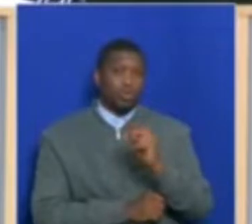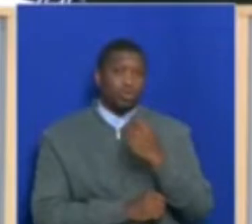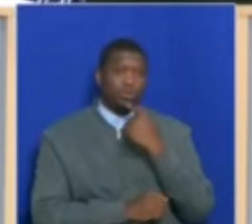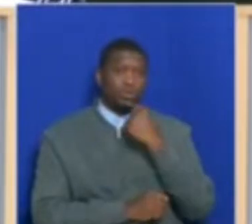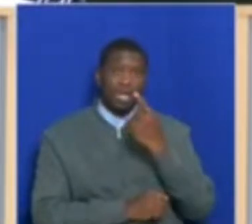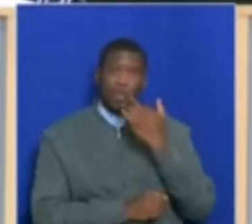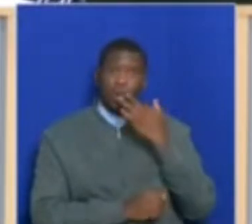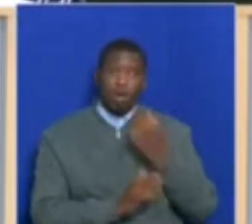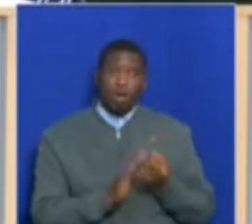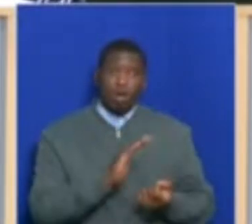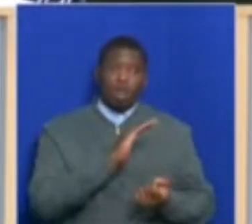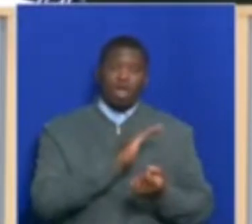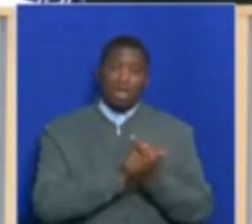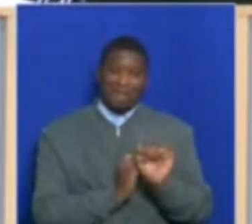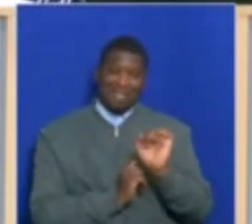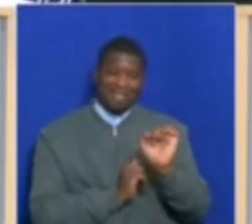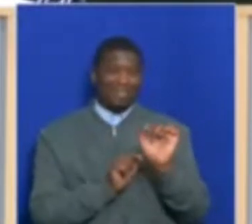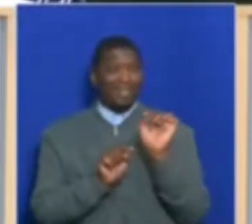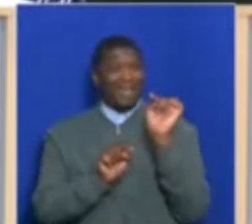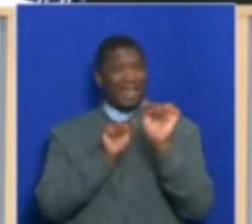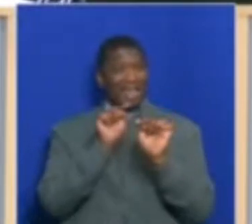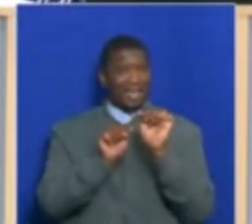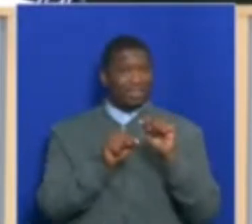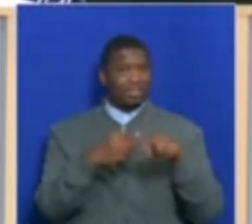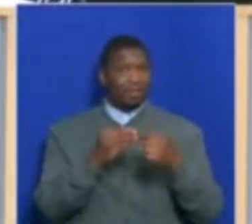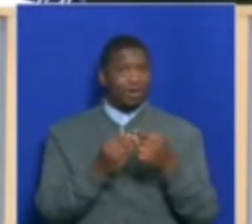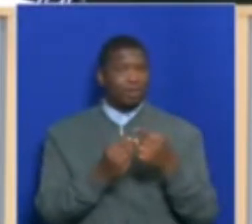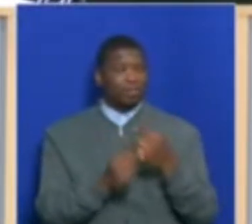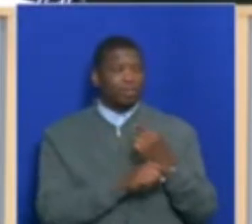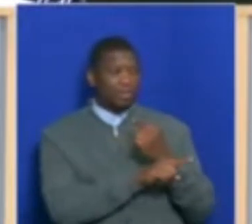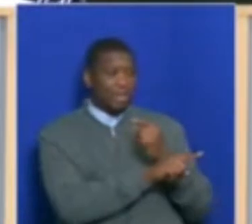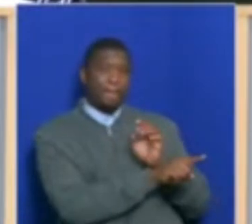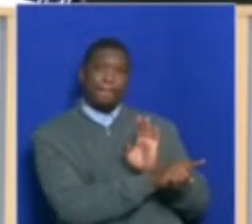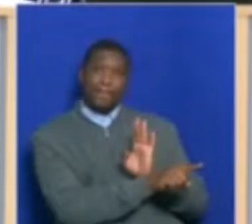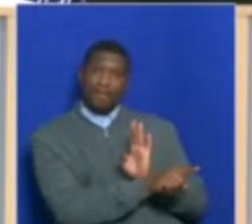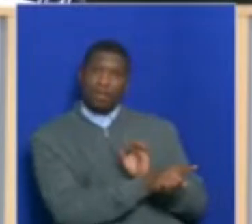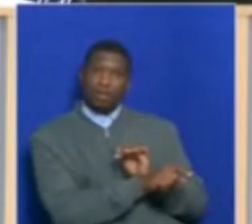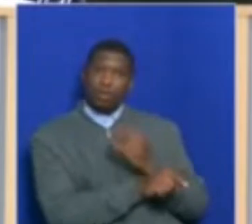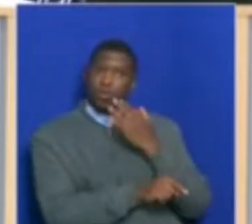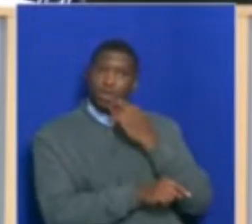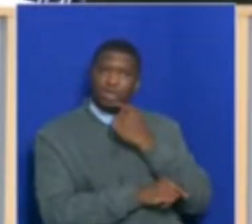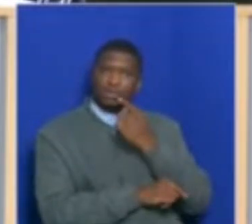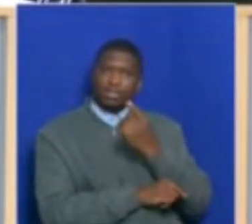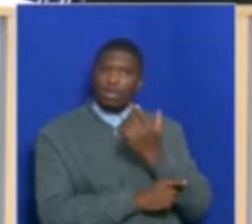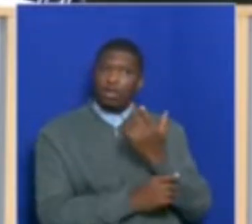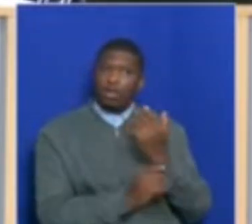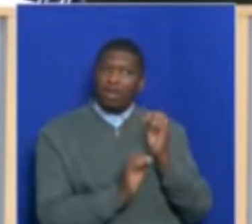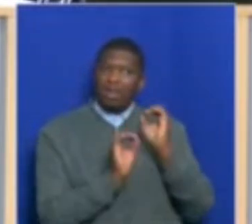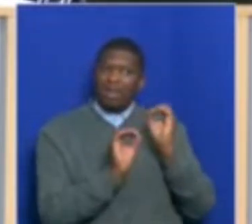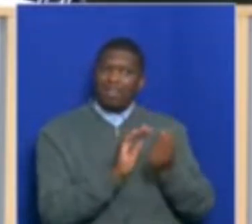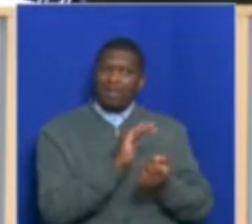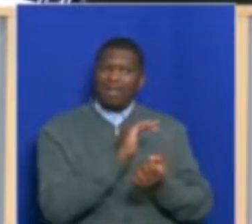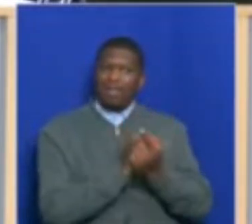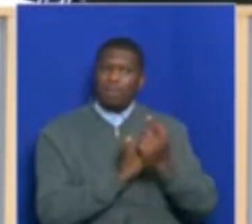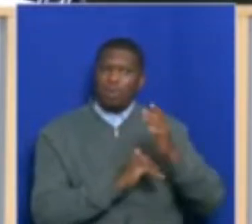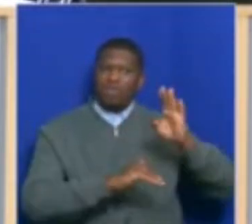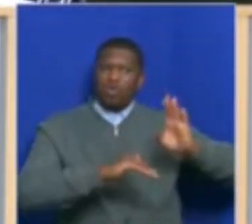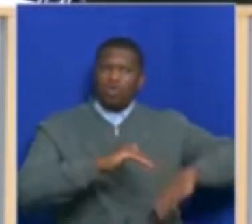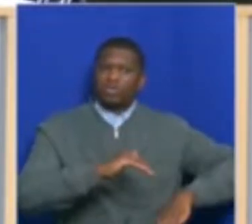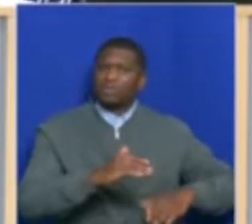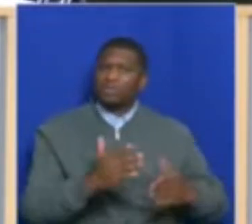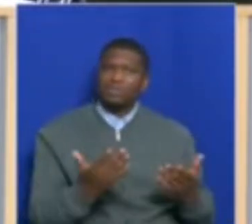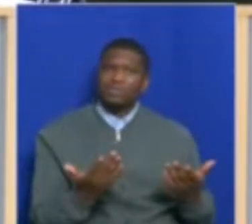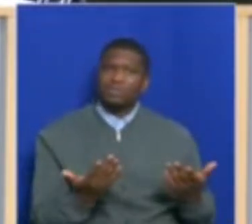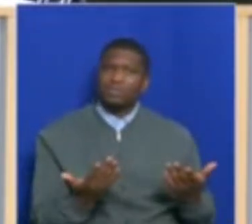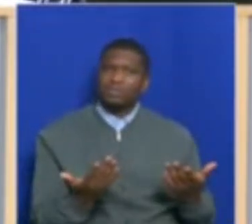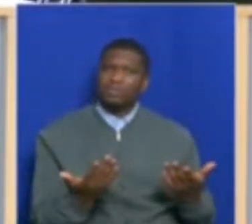allegation about Bevan Loftus? When you say there was nothing of consequence, what is lacking that makes